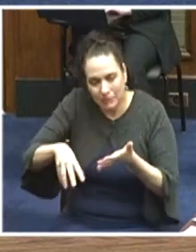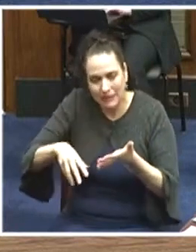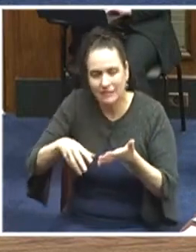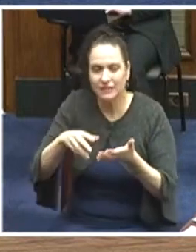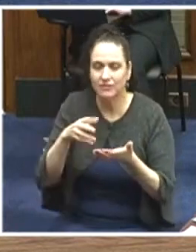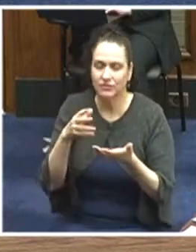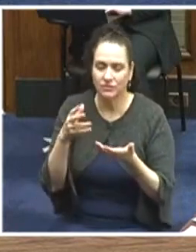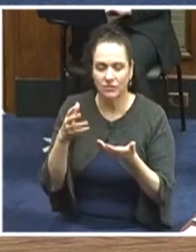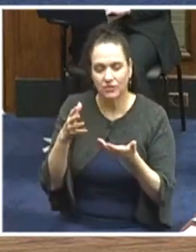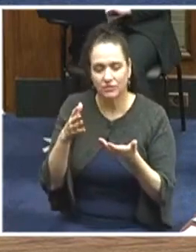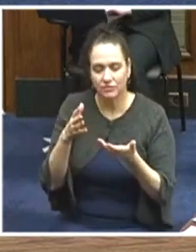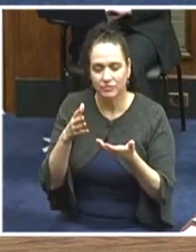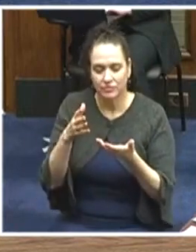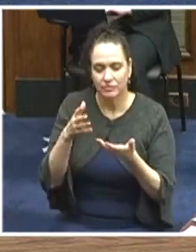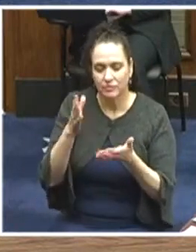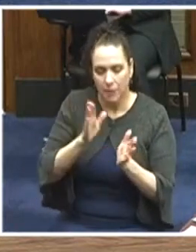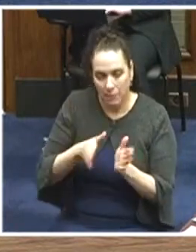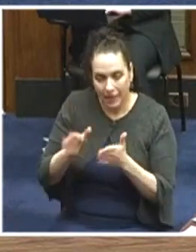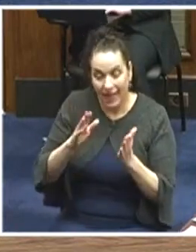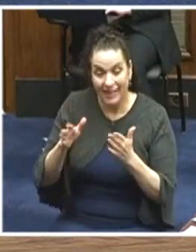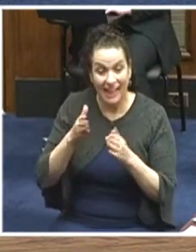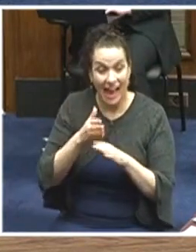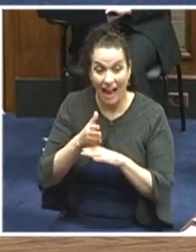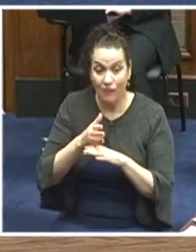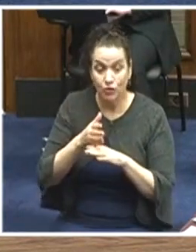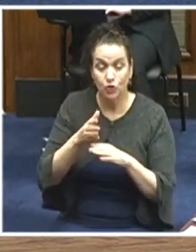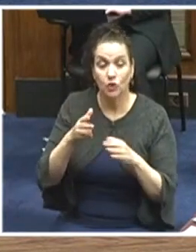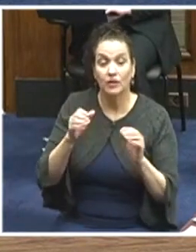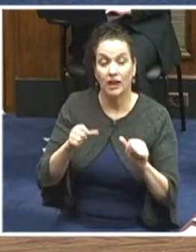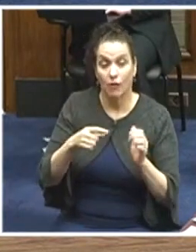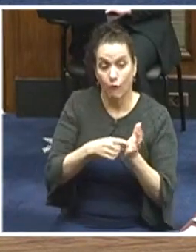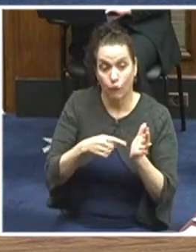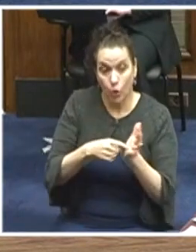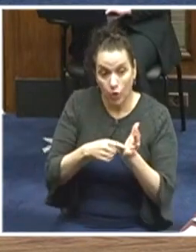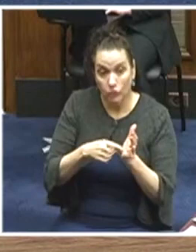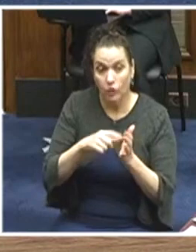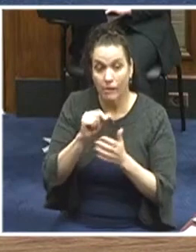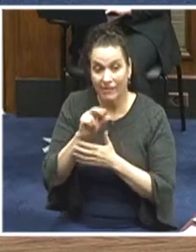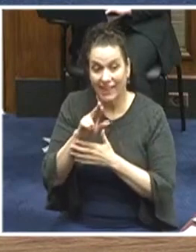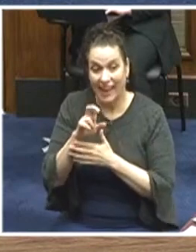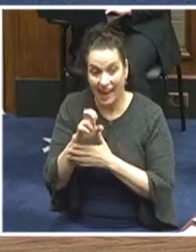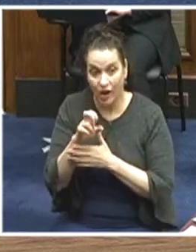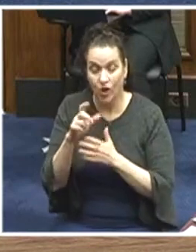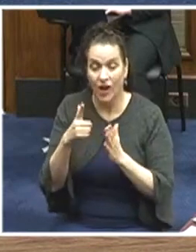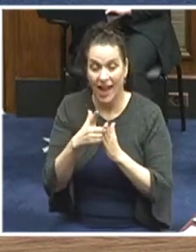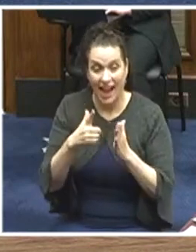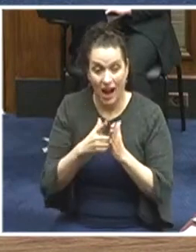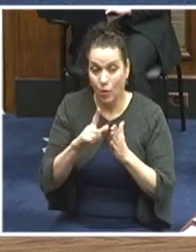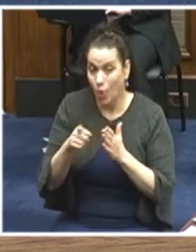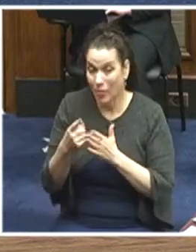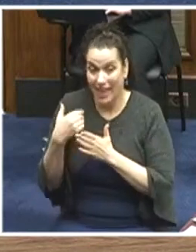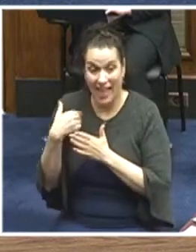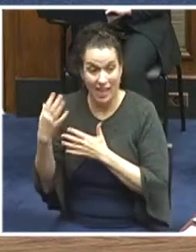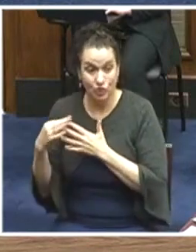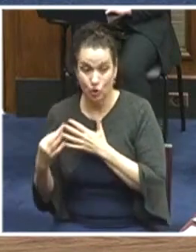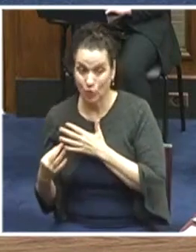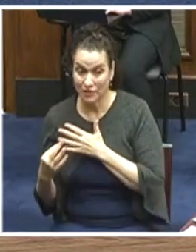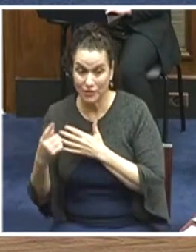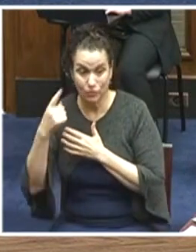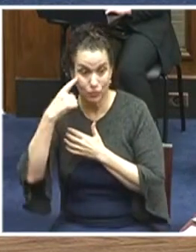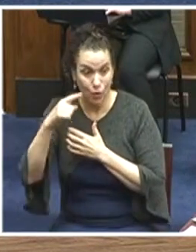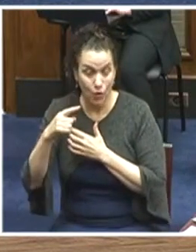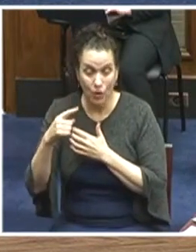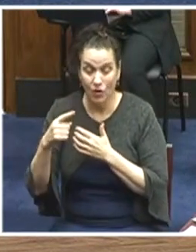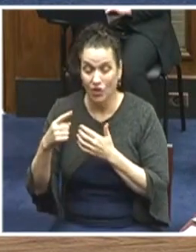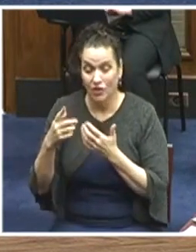state. After the ACA went into effect, however, all that was left were increasingly costly plans with fewer benefits, including